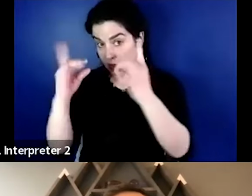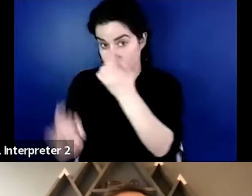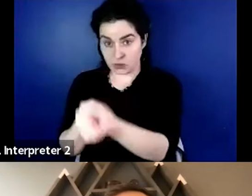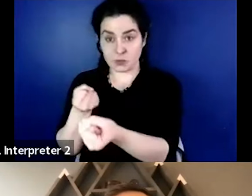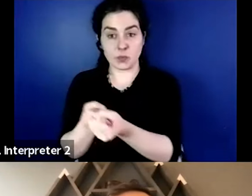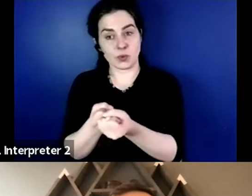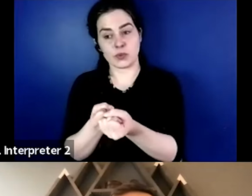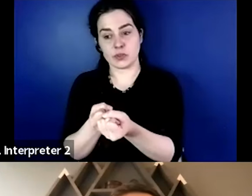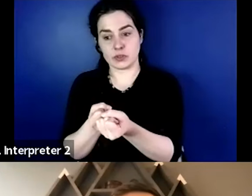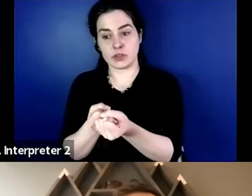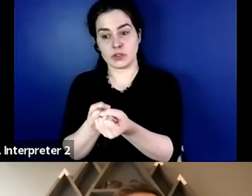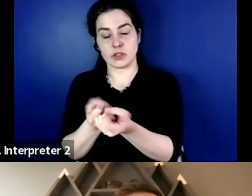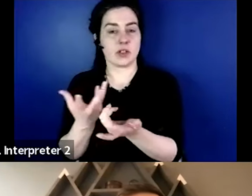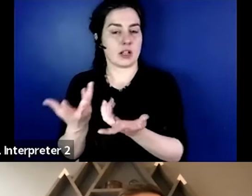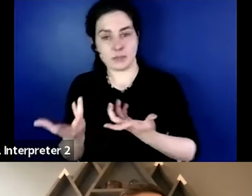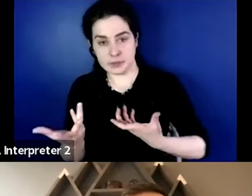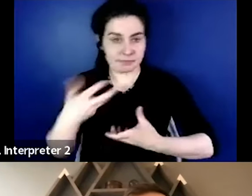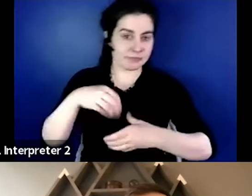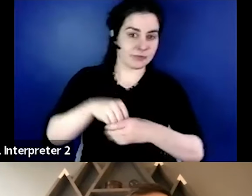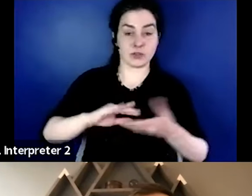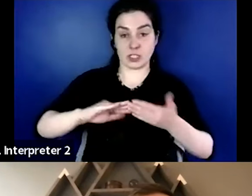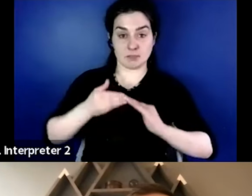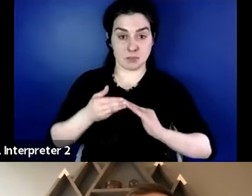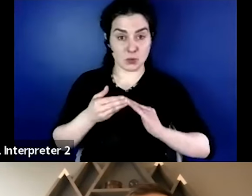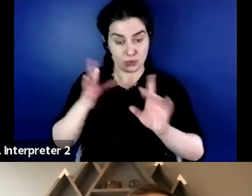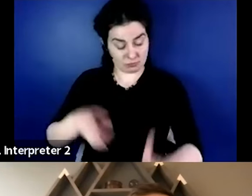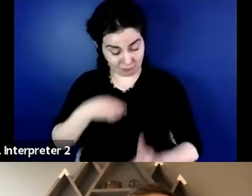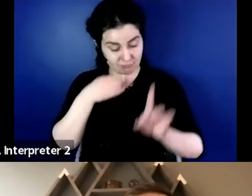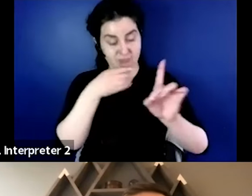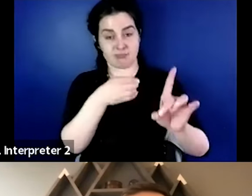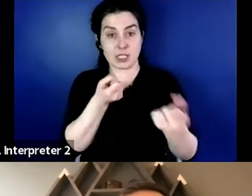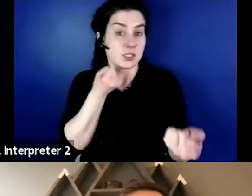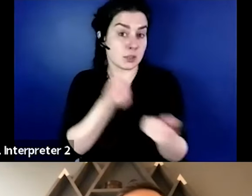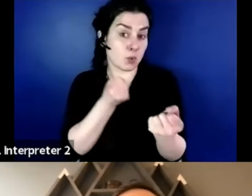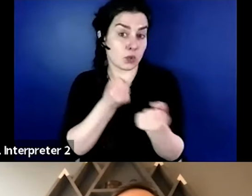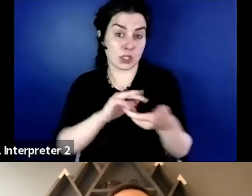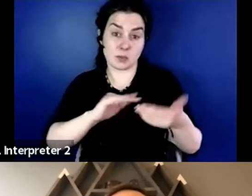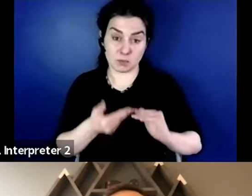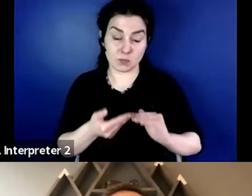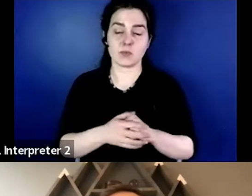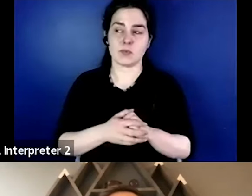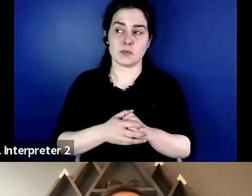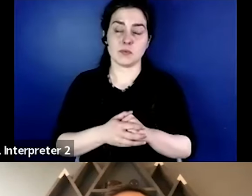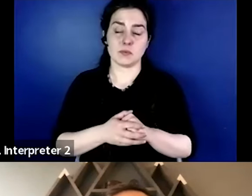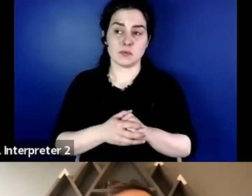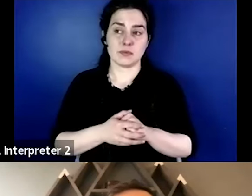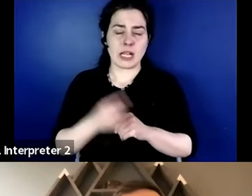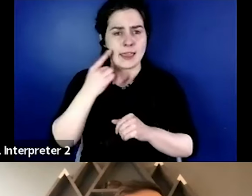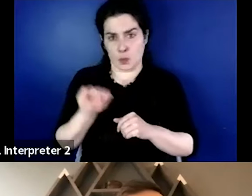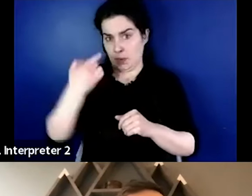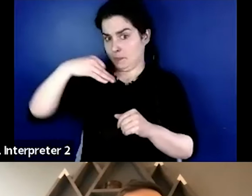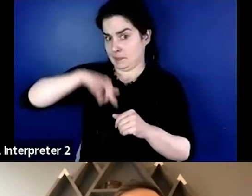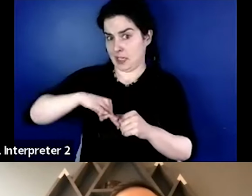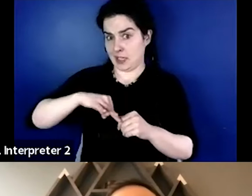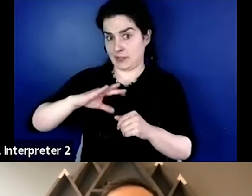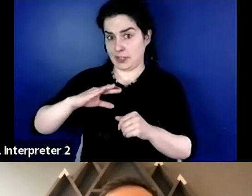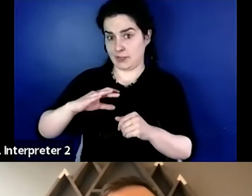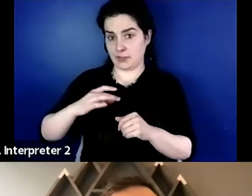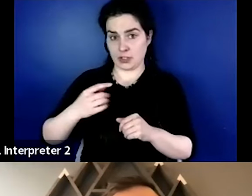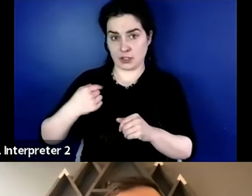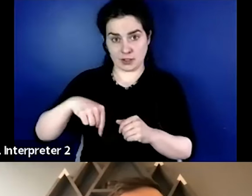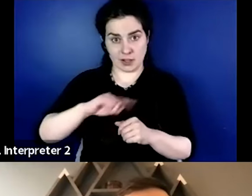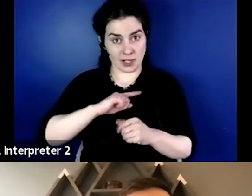engage in community initiatives and support communities. I think one of the benefits to us doing more and more things like